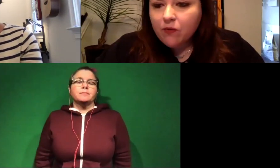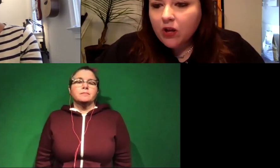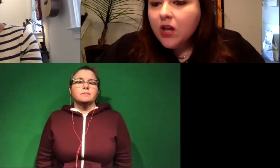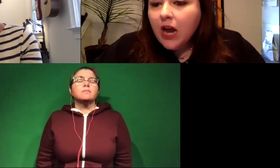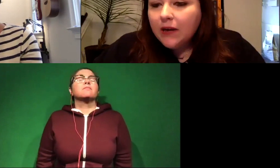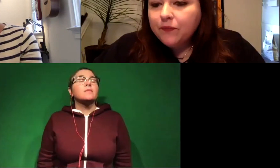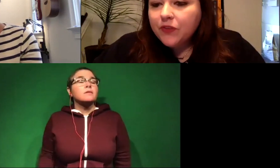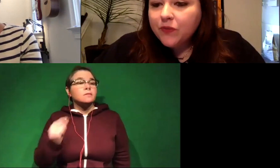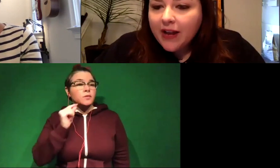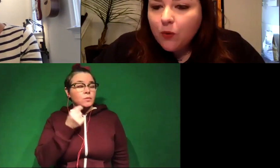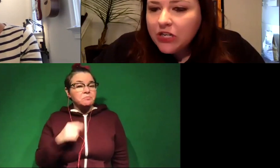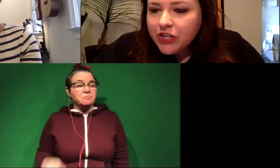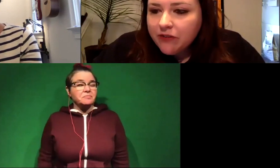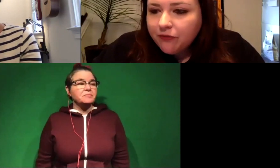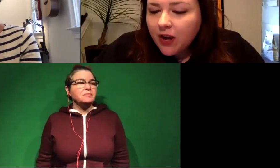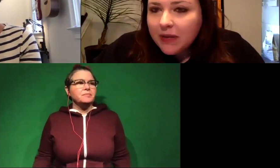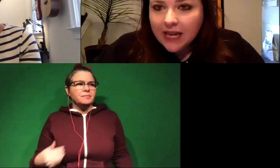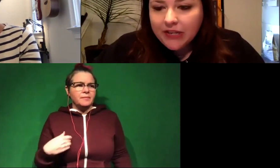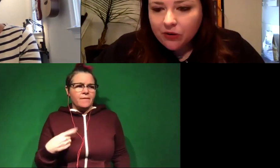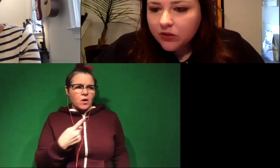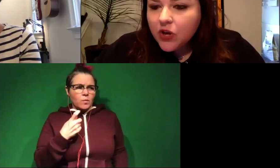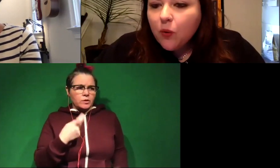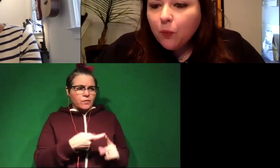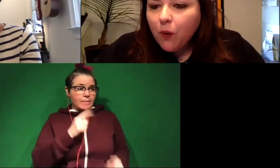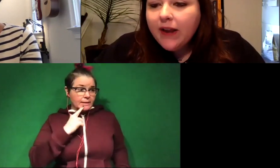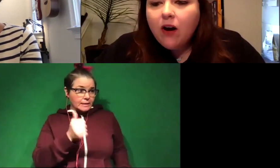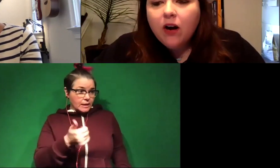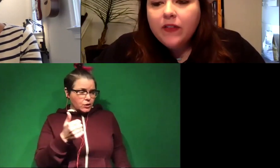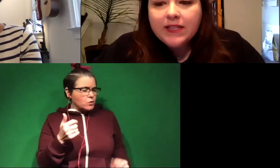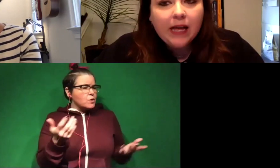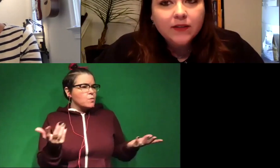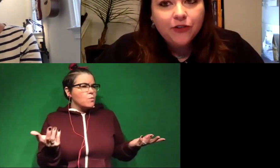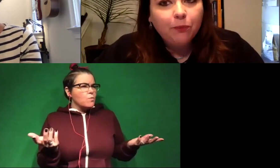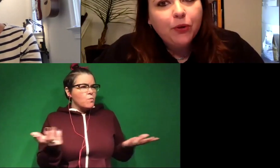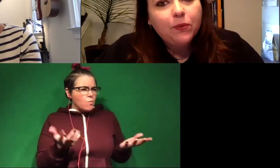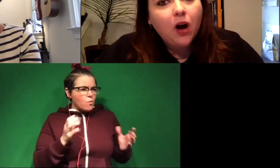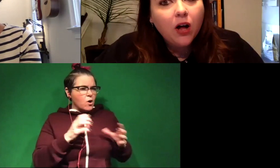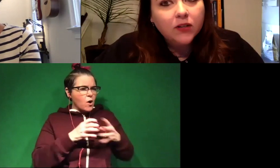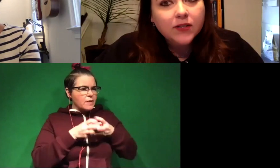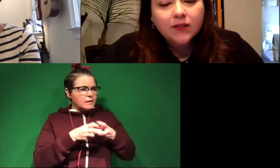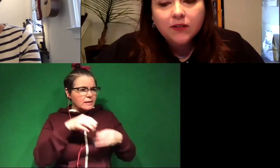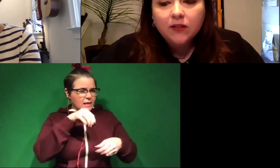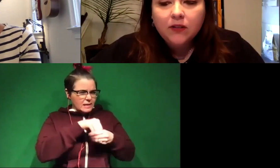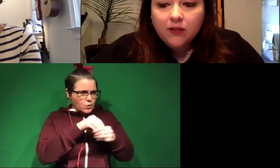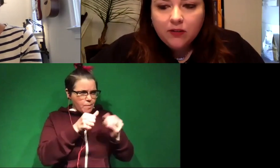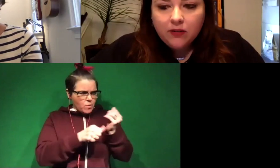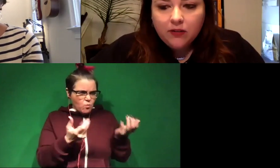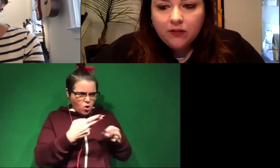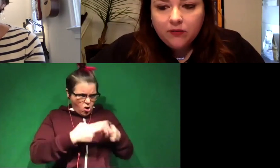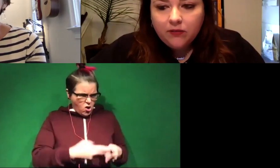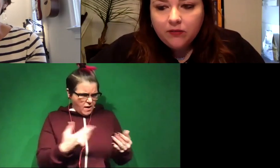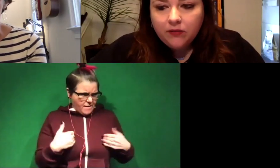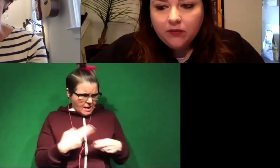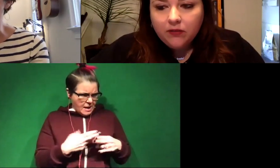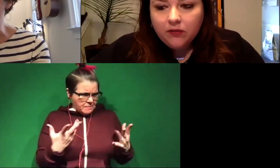Very cool. So we've got a question from a 10-year-old. What are the cells in your poop called? They